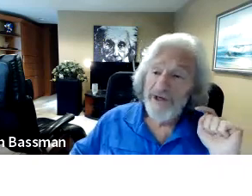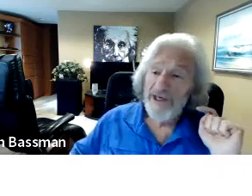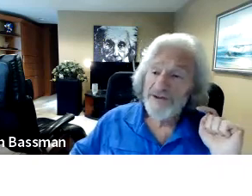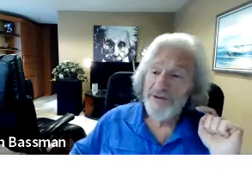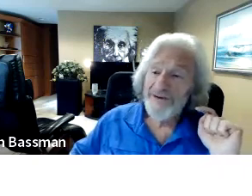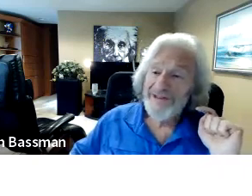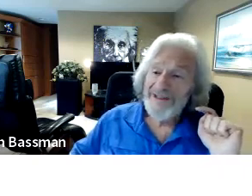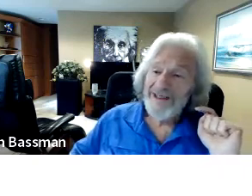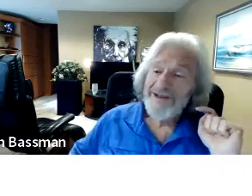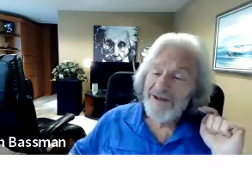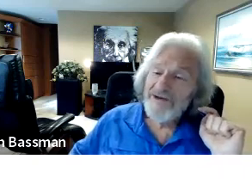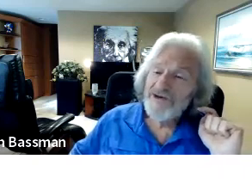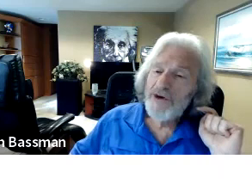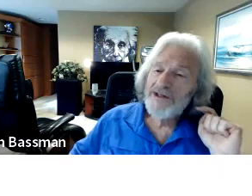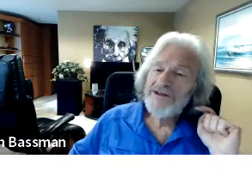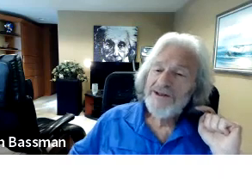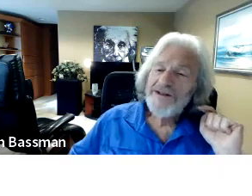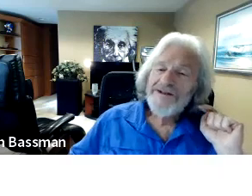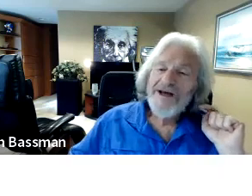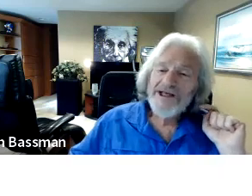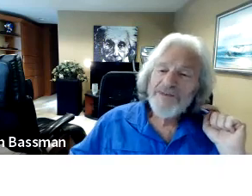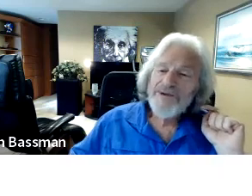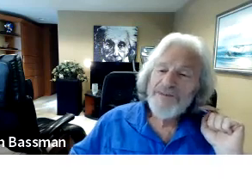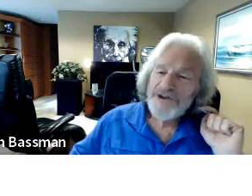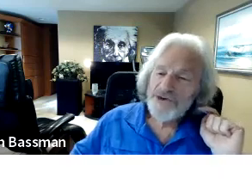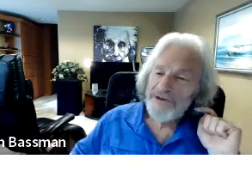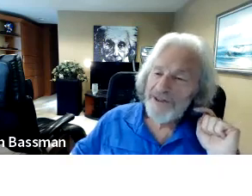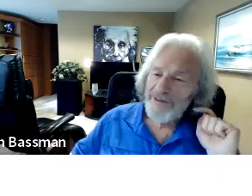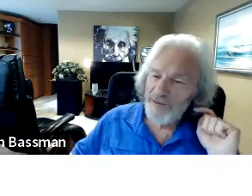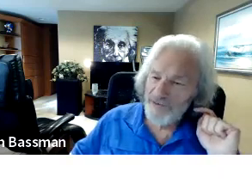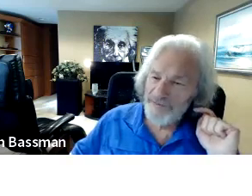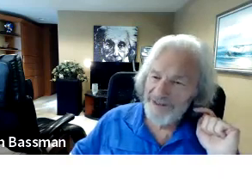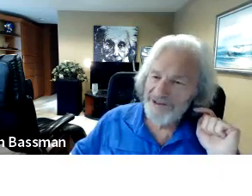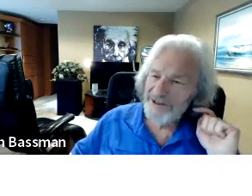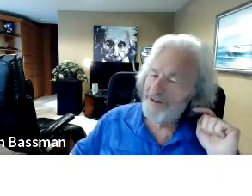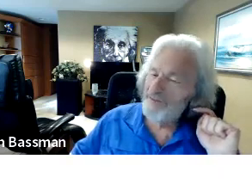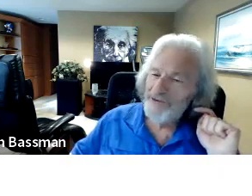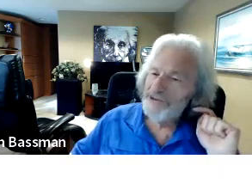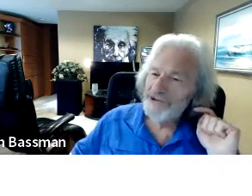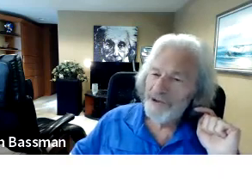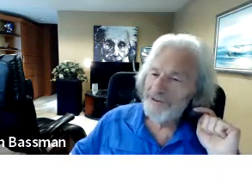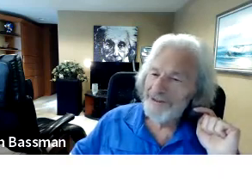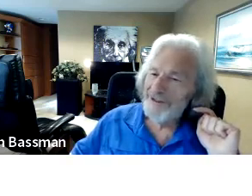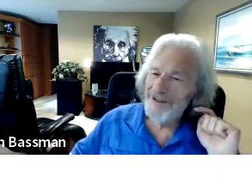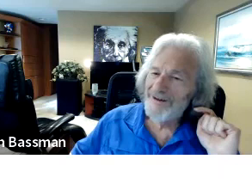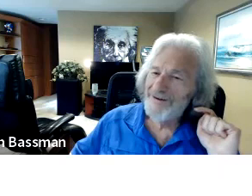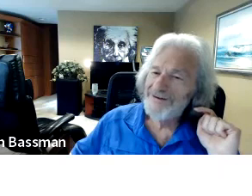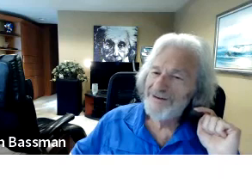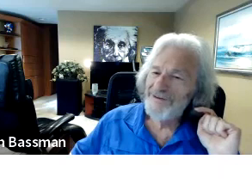ward of the hospital. At the end of the talk, the hospital administrator came over to me and he said, "I'm really